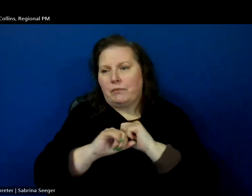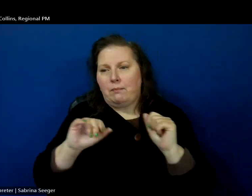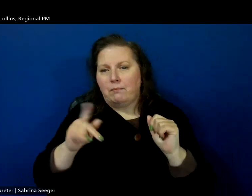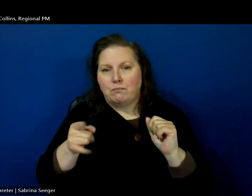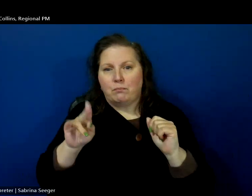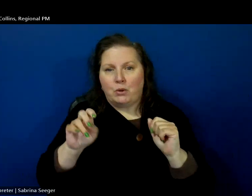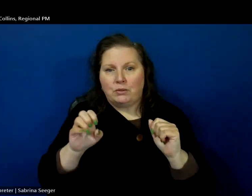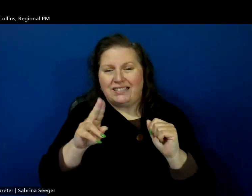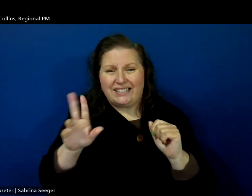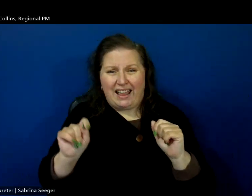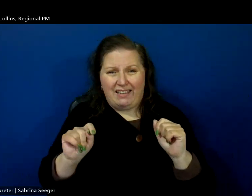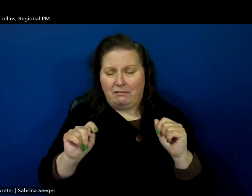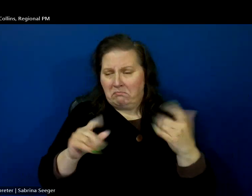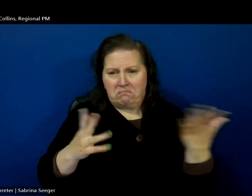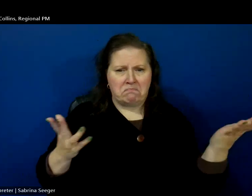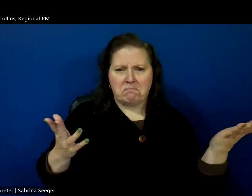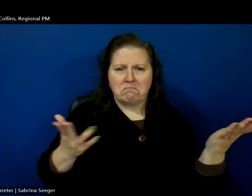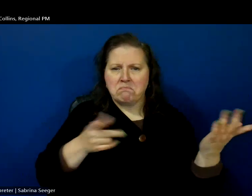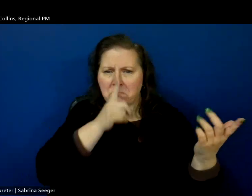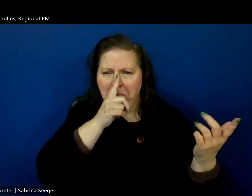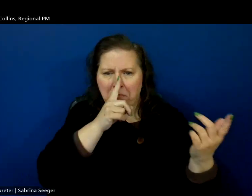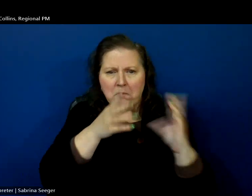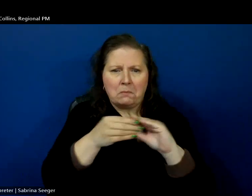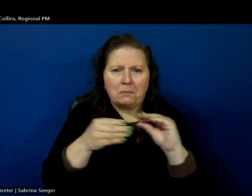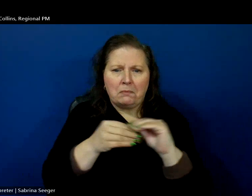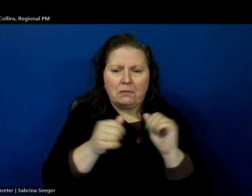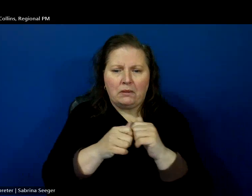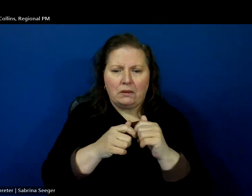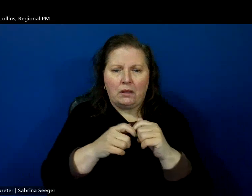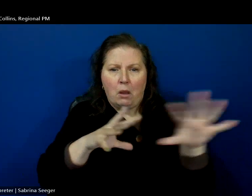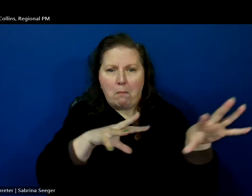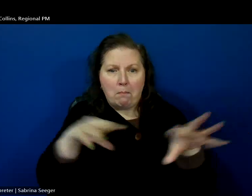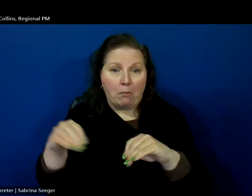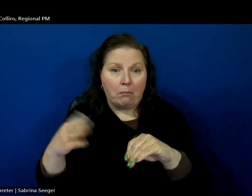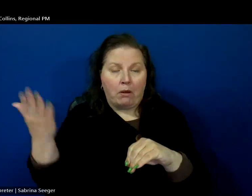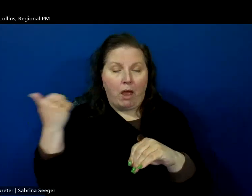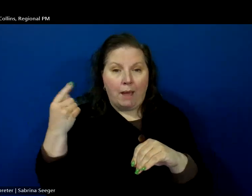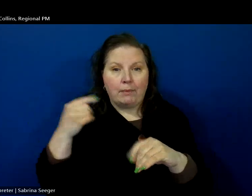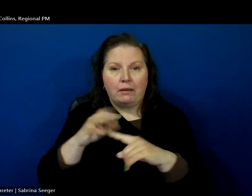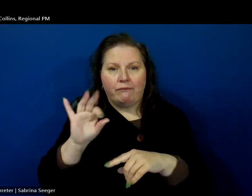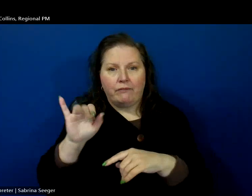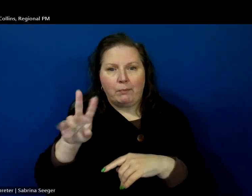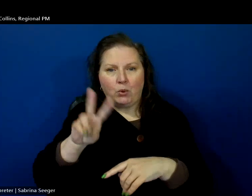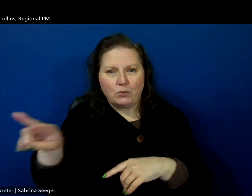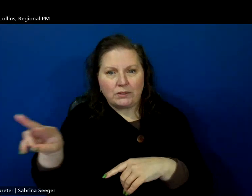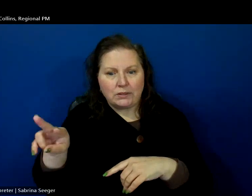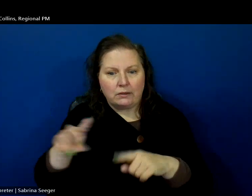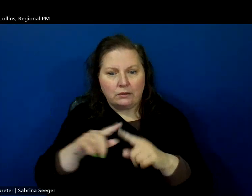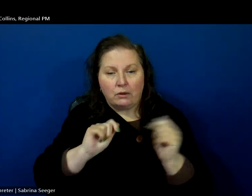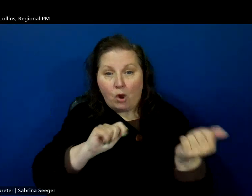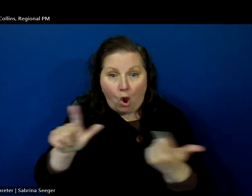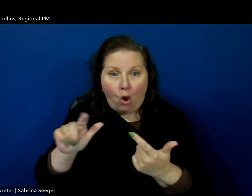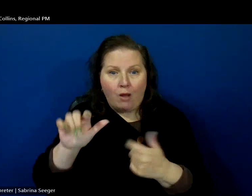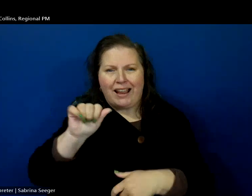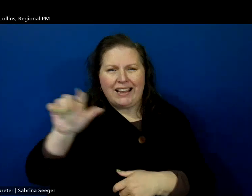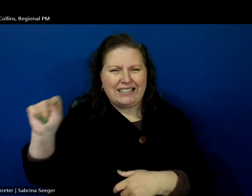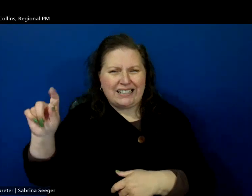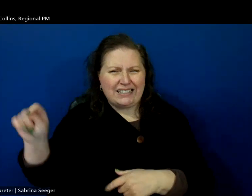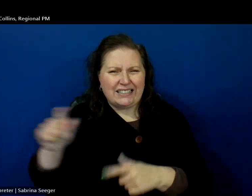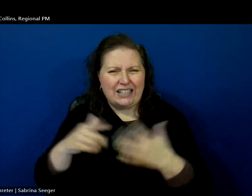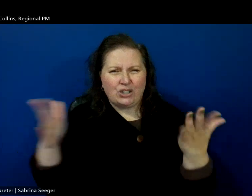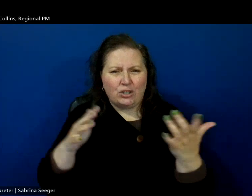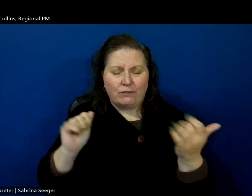yet no mention of the massive outage on February 22nd, which took down all AT&T service